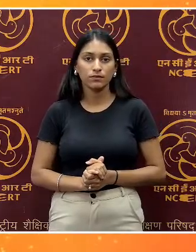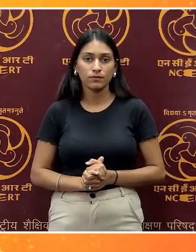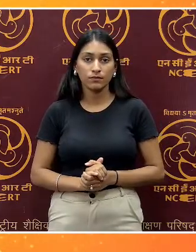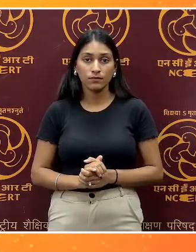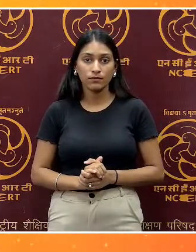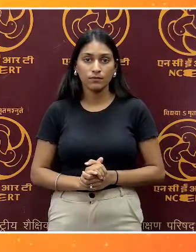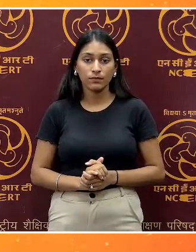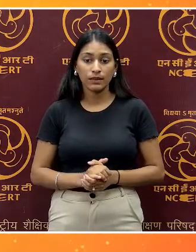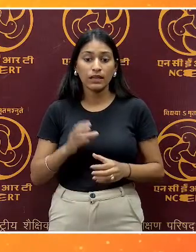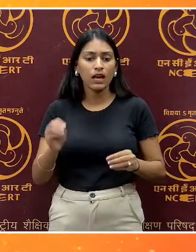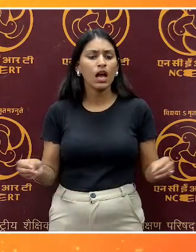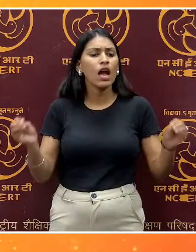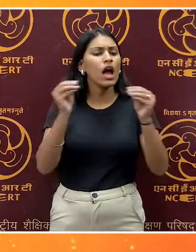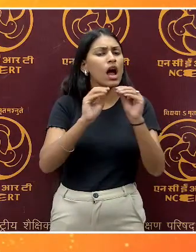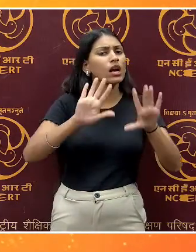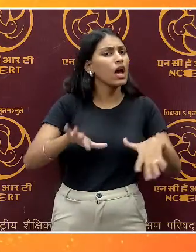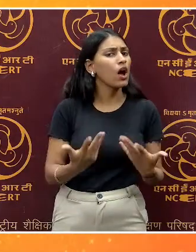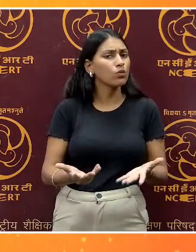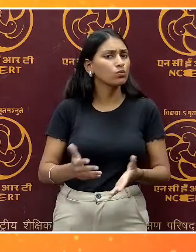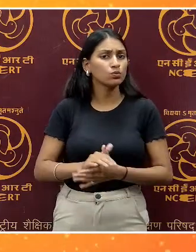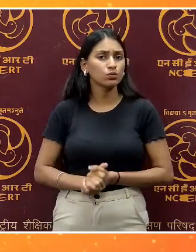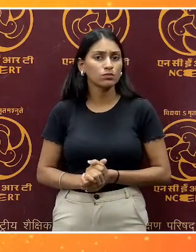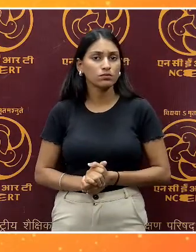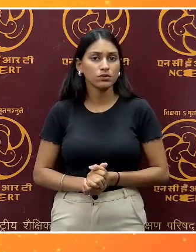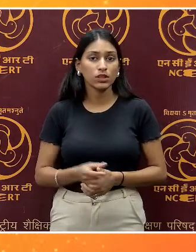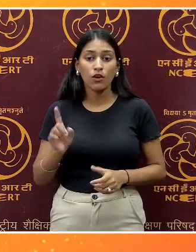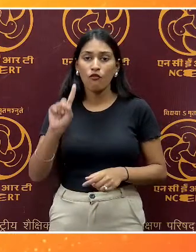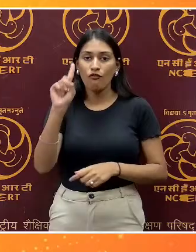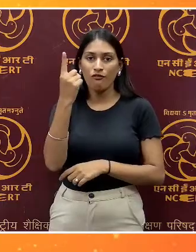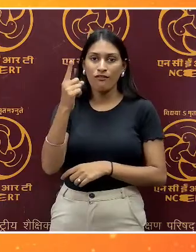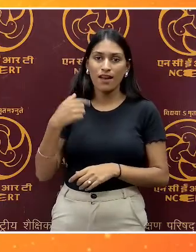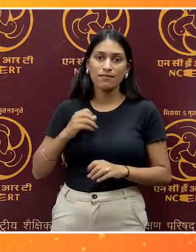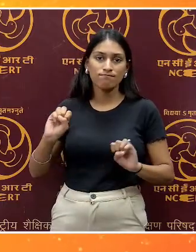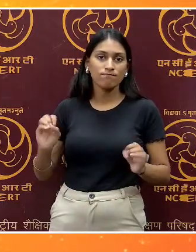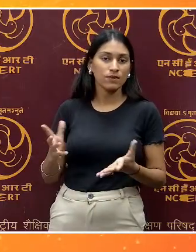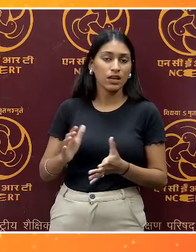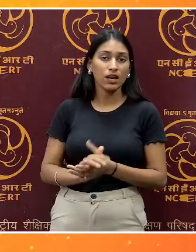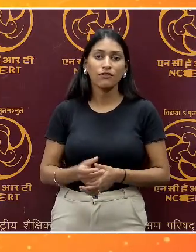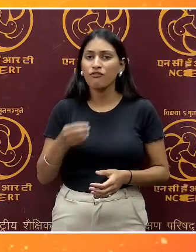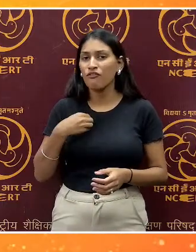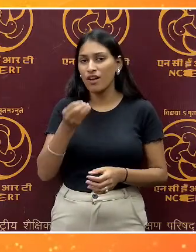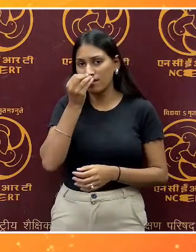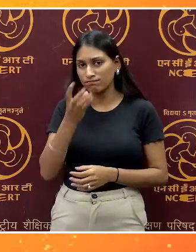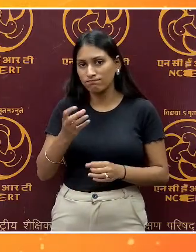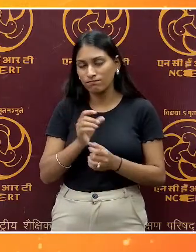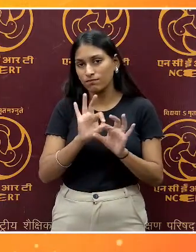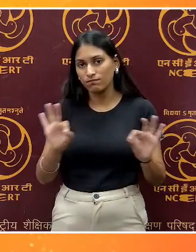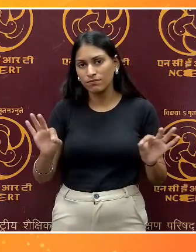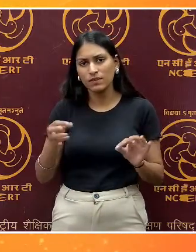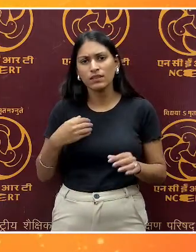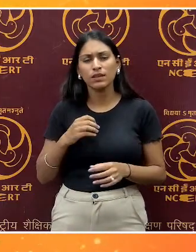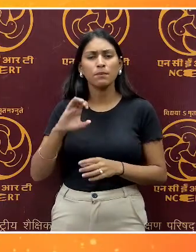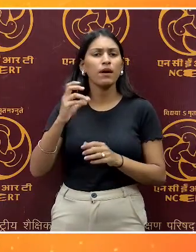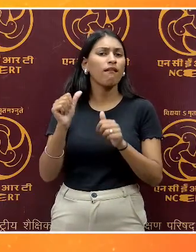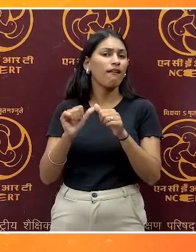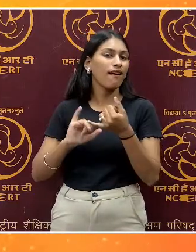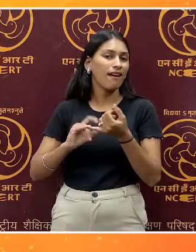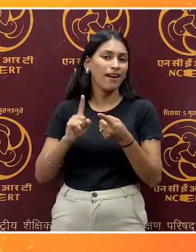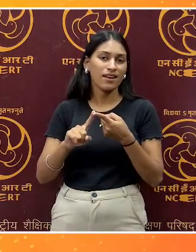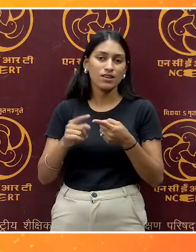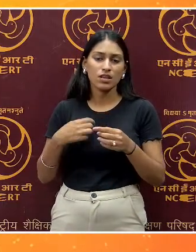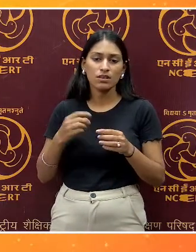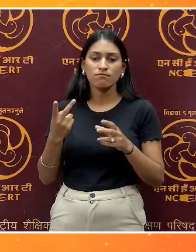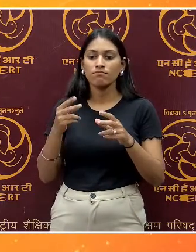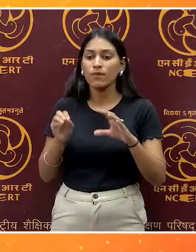how to add the vectors? First, starting with very simple cases, vectors along same